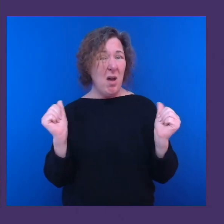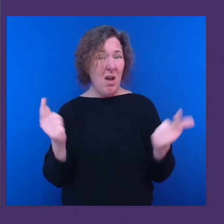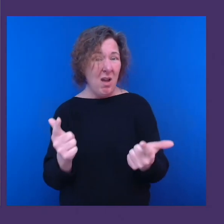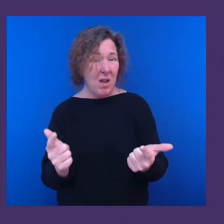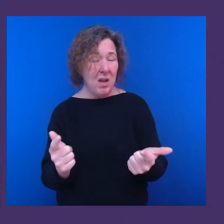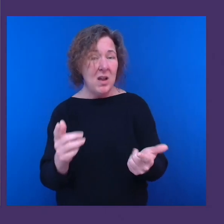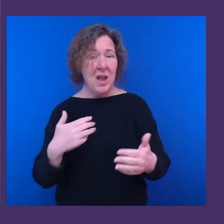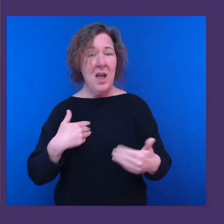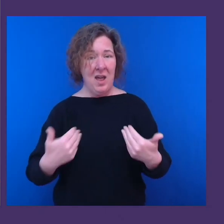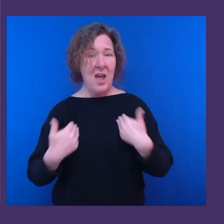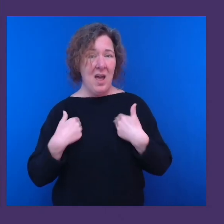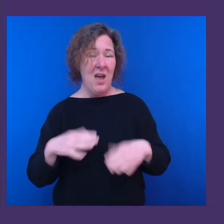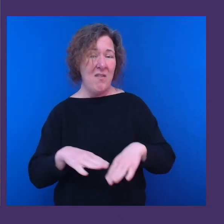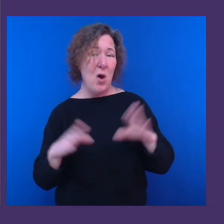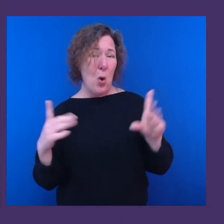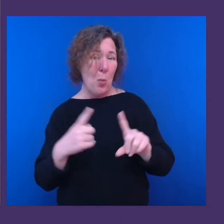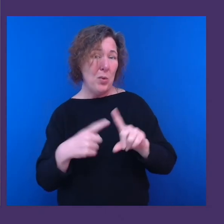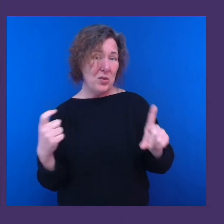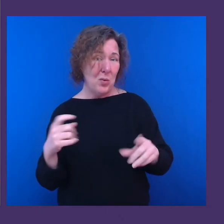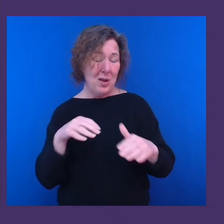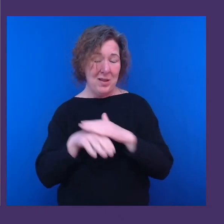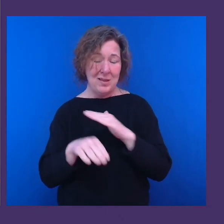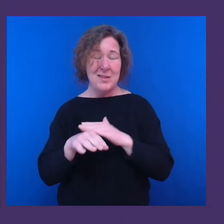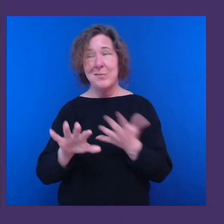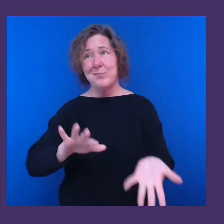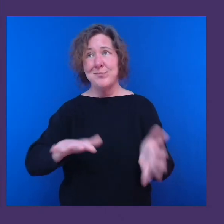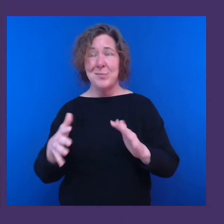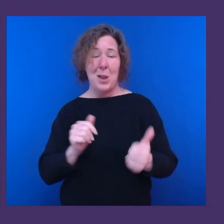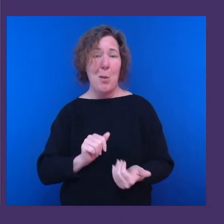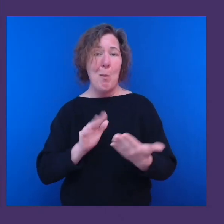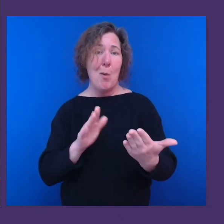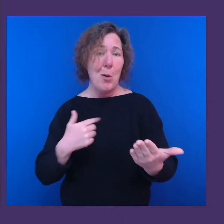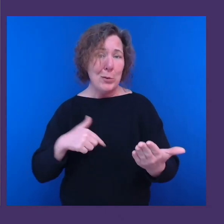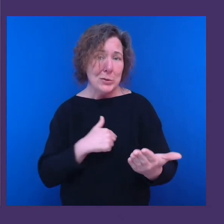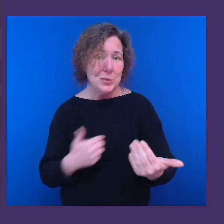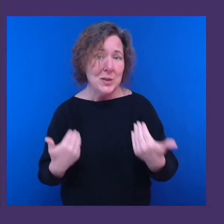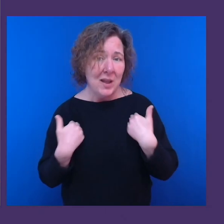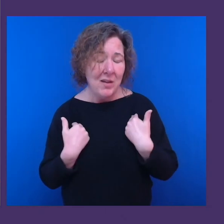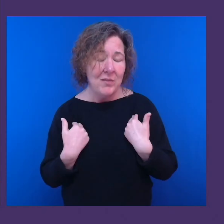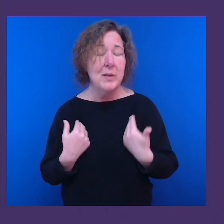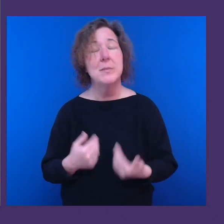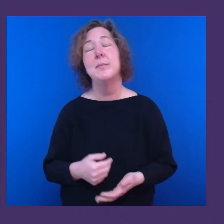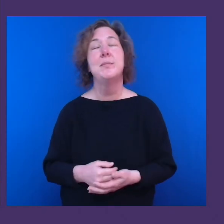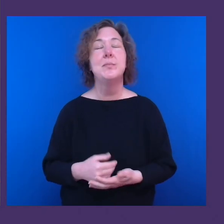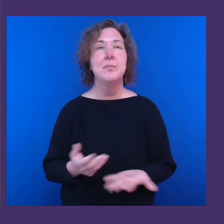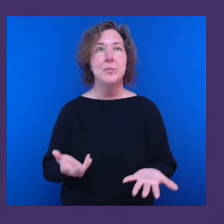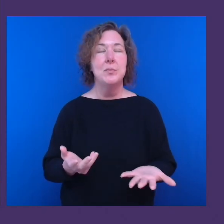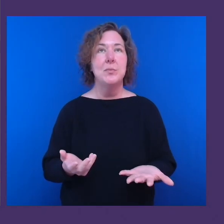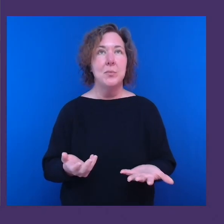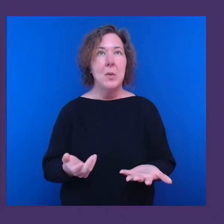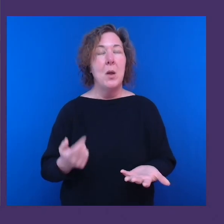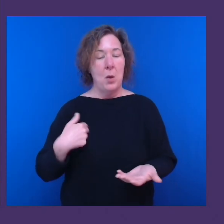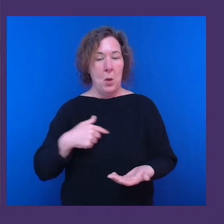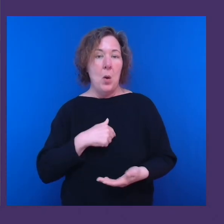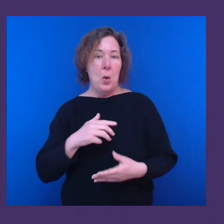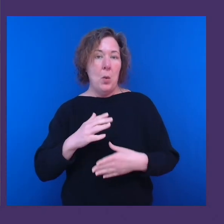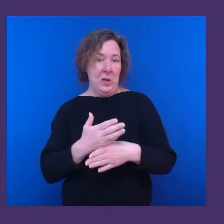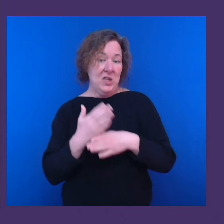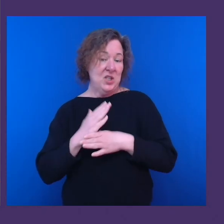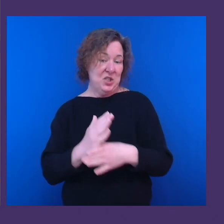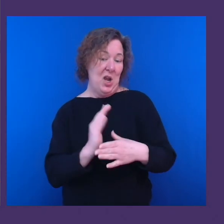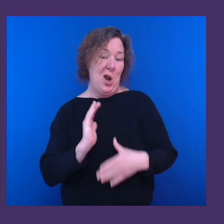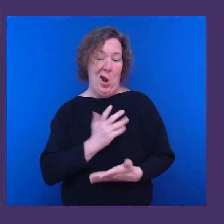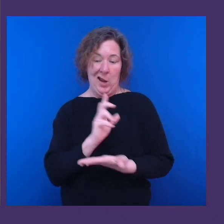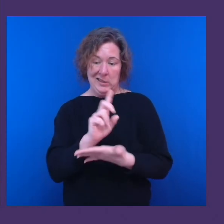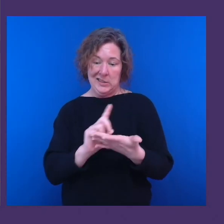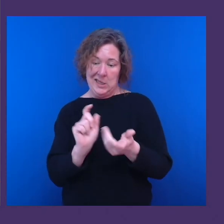source accessibility kind of approach that we have. And we did share our design annotation toolkits